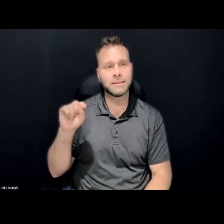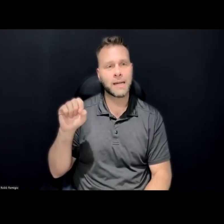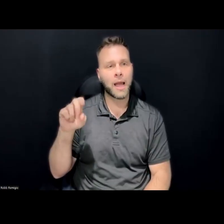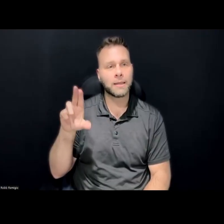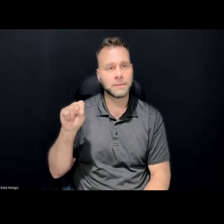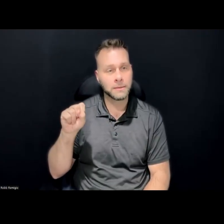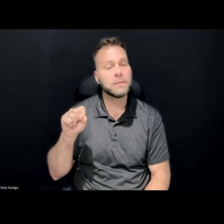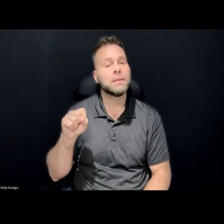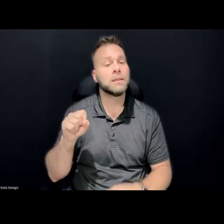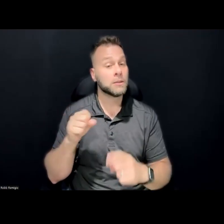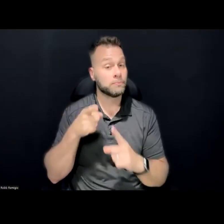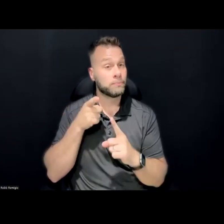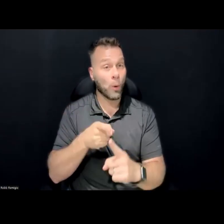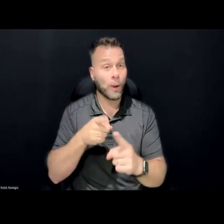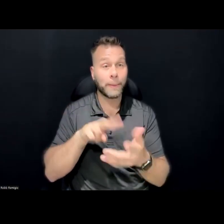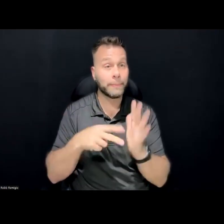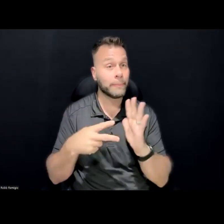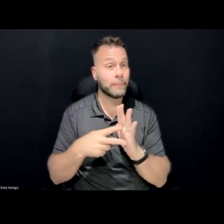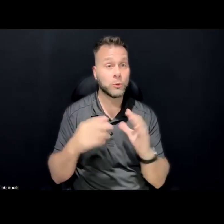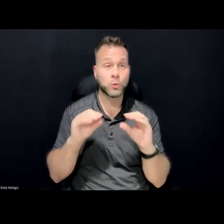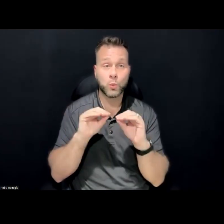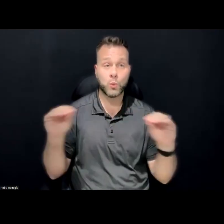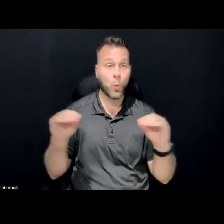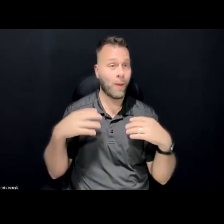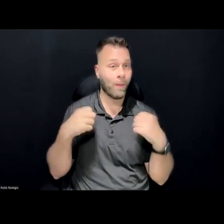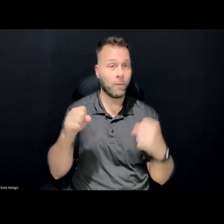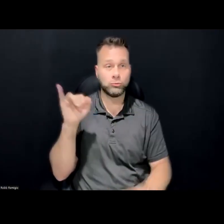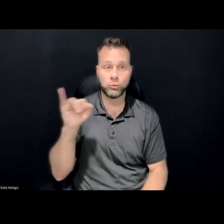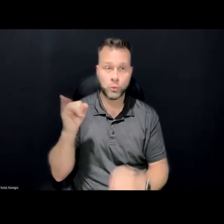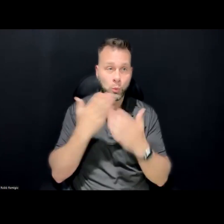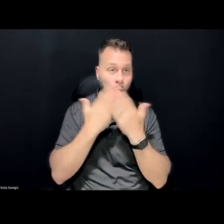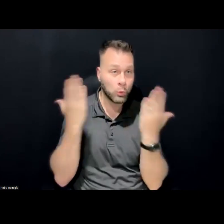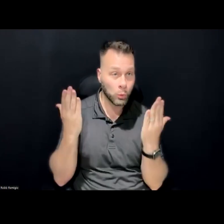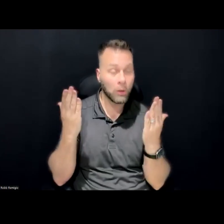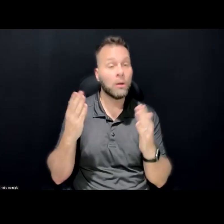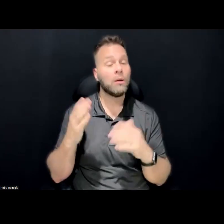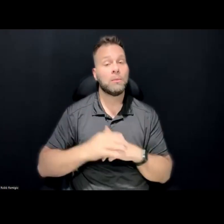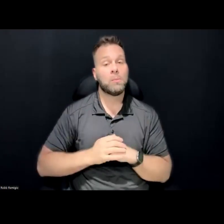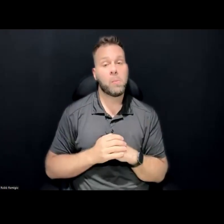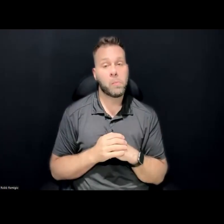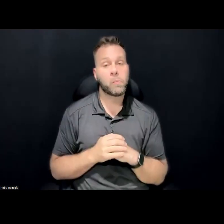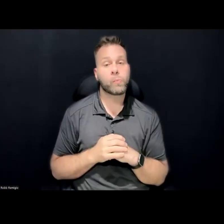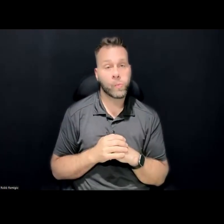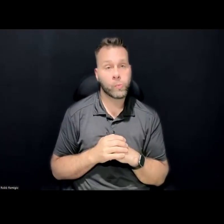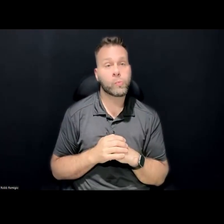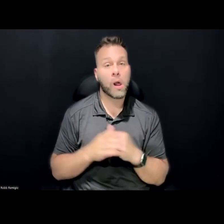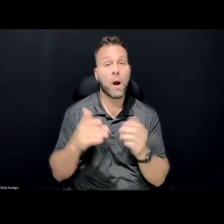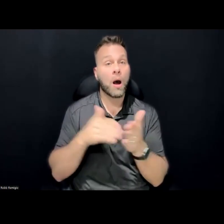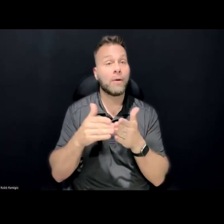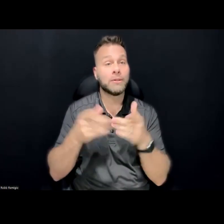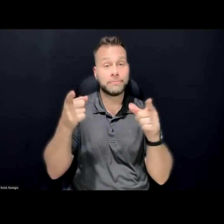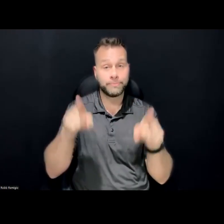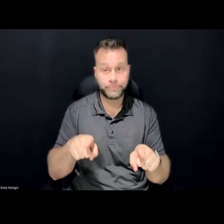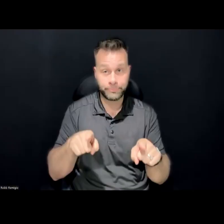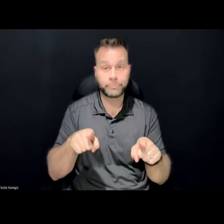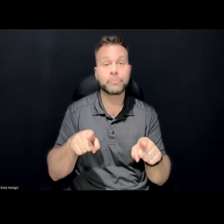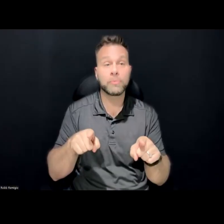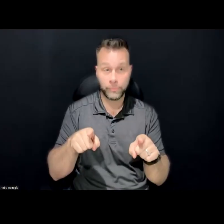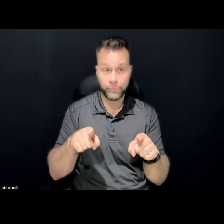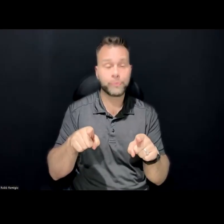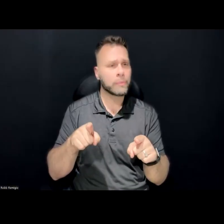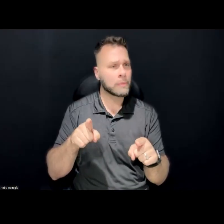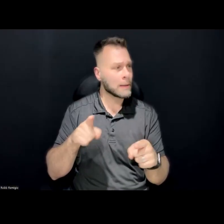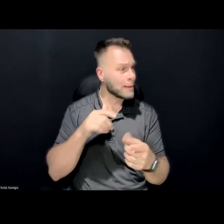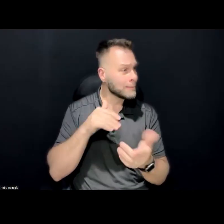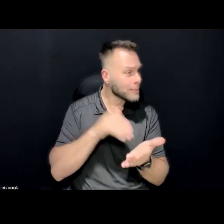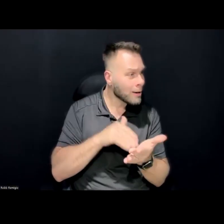which basically they have no health insurance. So many times when they go to seek help, they